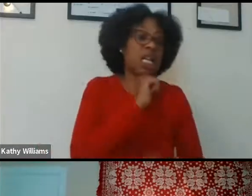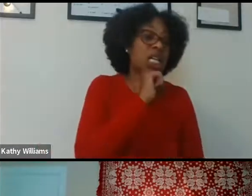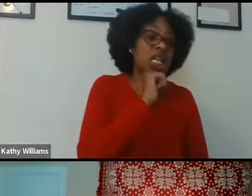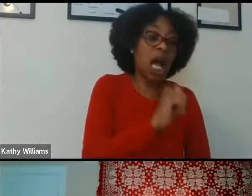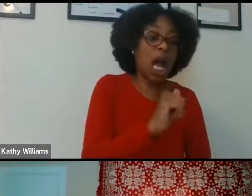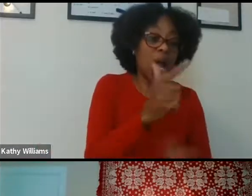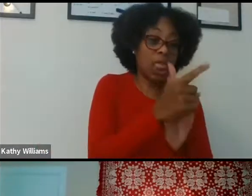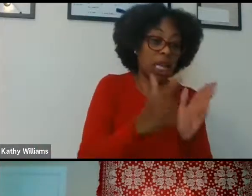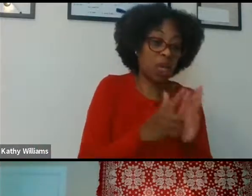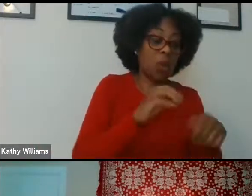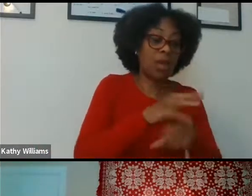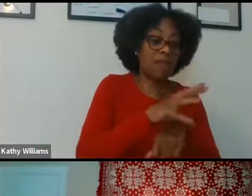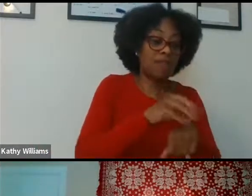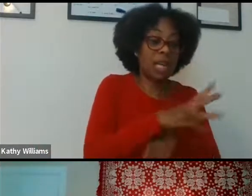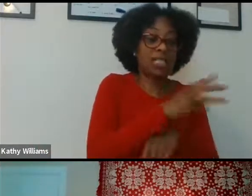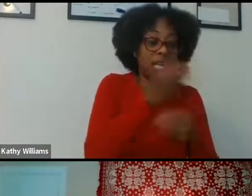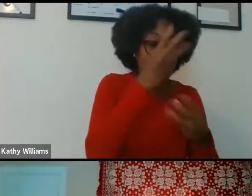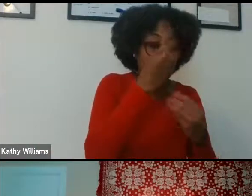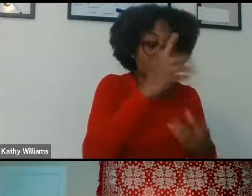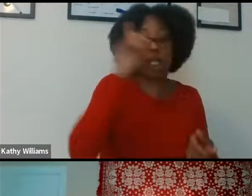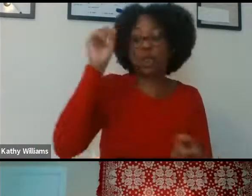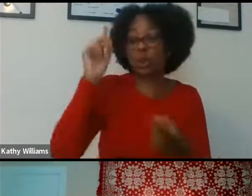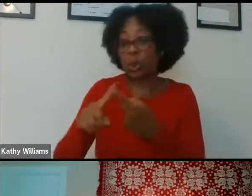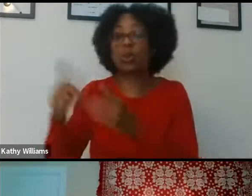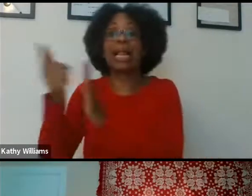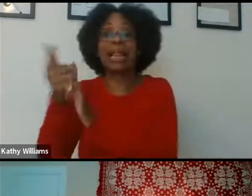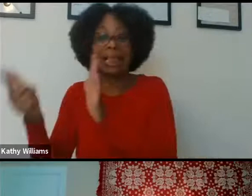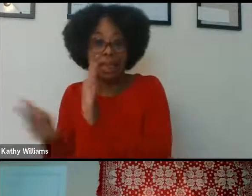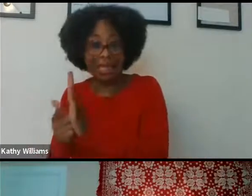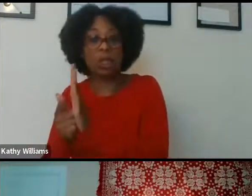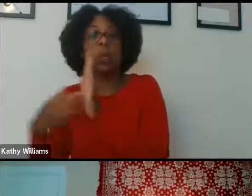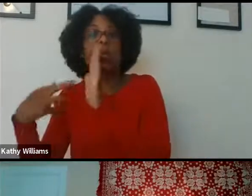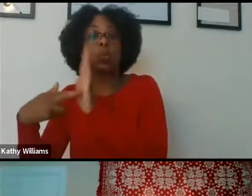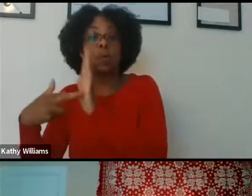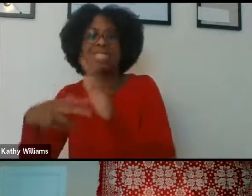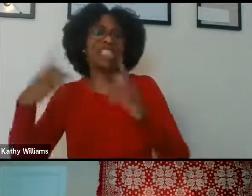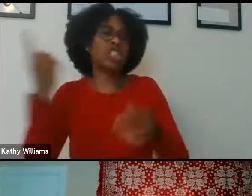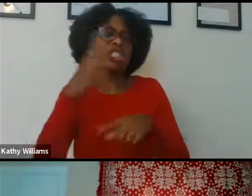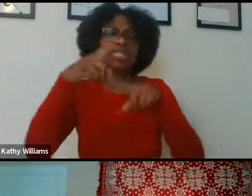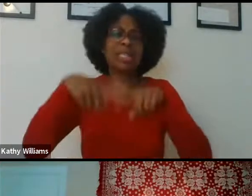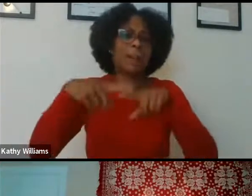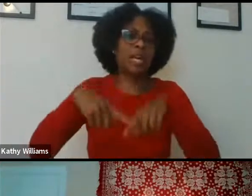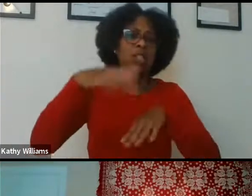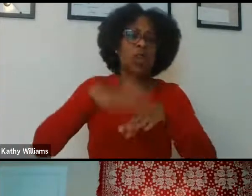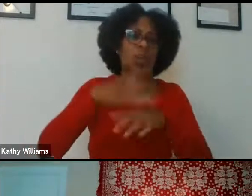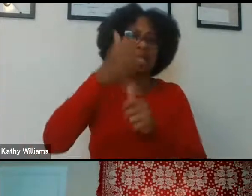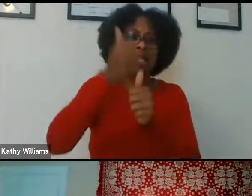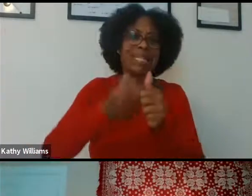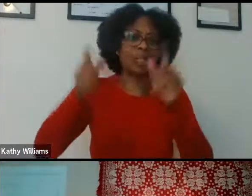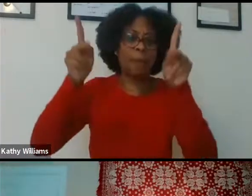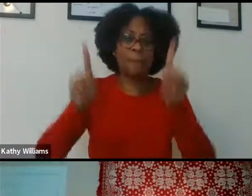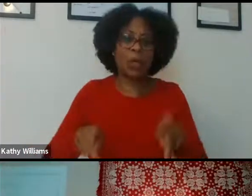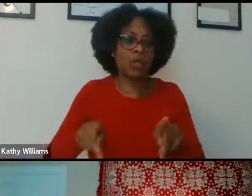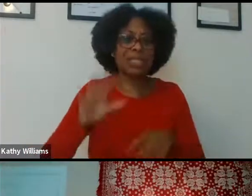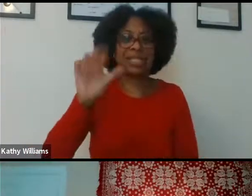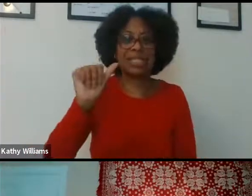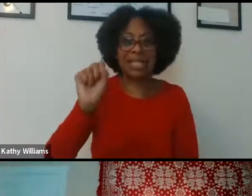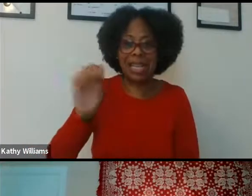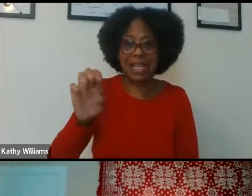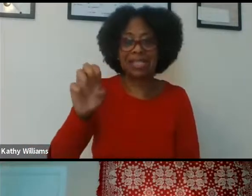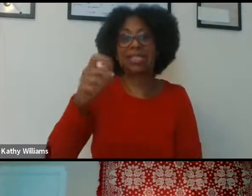and information all the way up to legal representation. It just depends on the case that you have, the issue that you